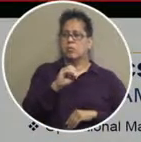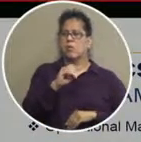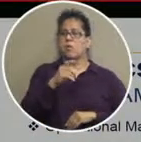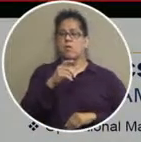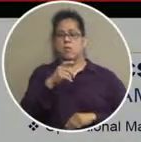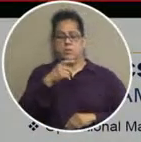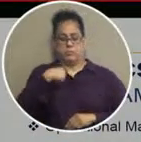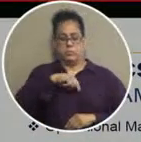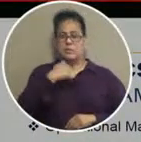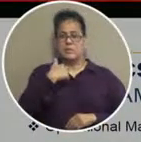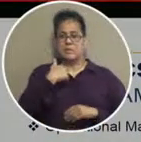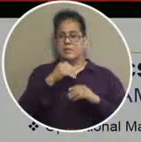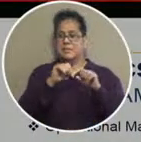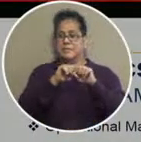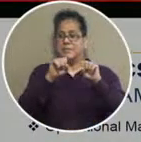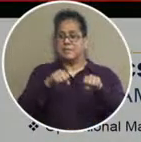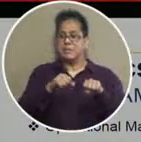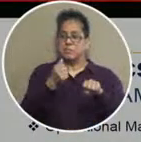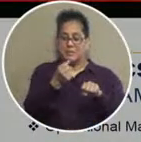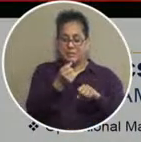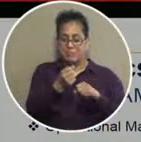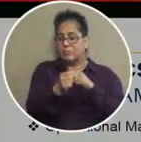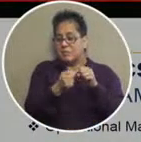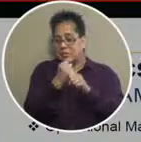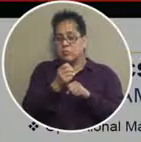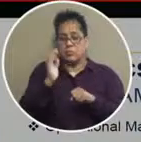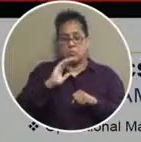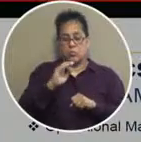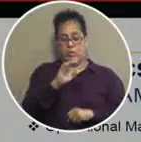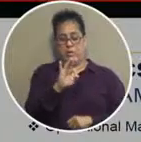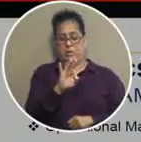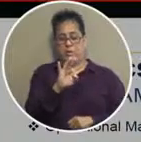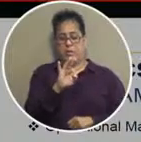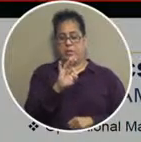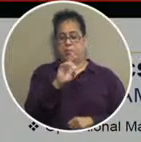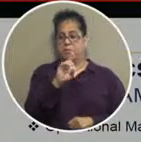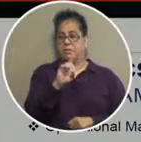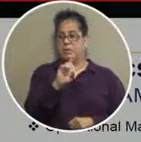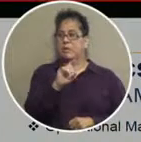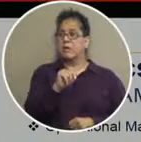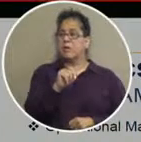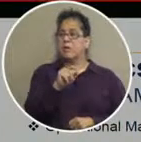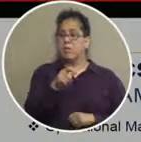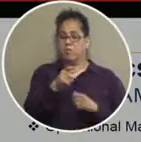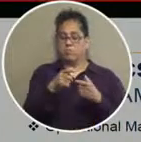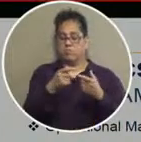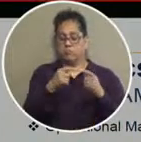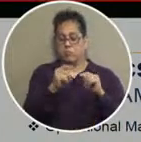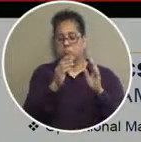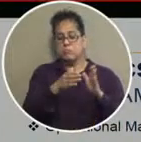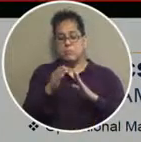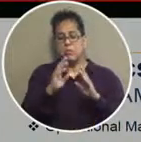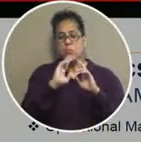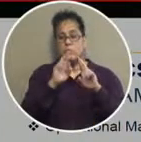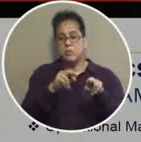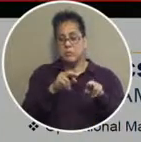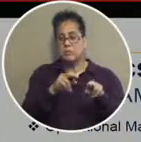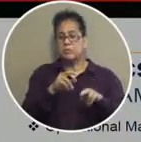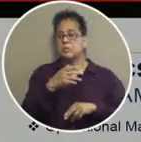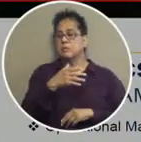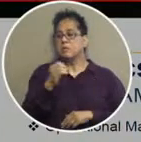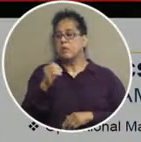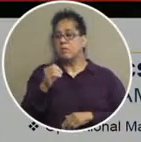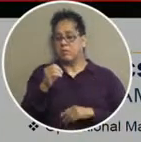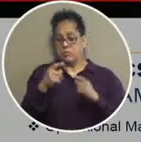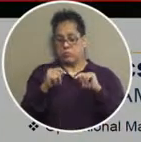designed these systems a couple of years ago, actually, when the FDA was preparing for pandemic response, and worked with them